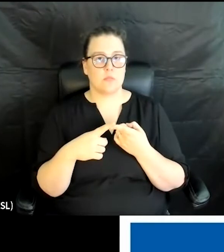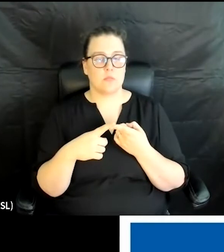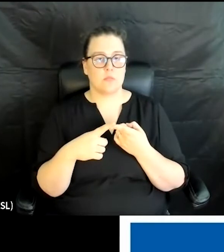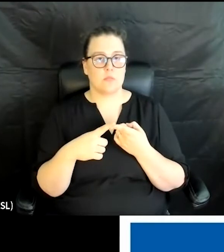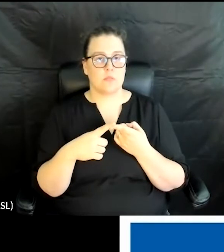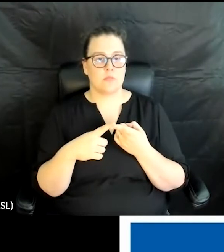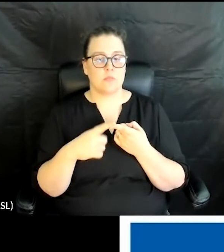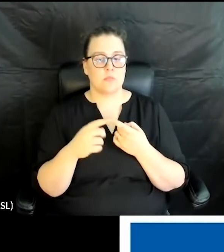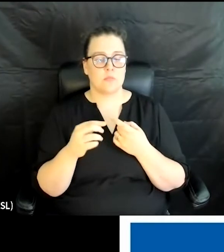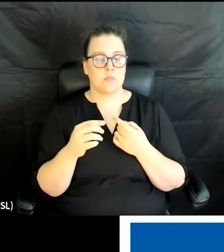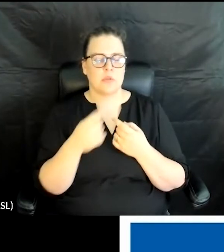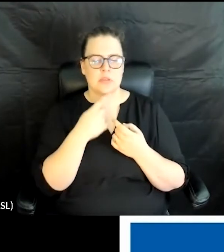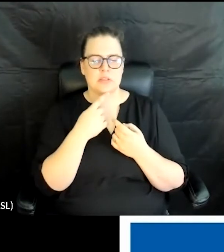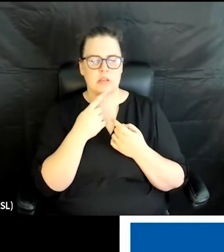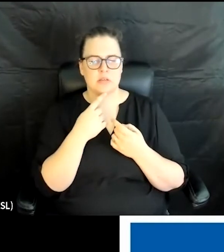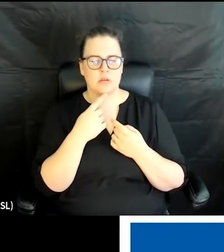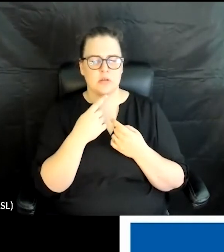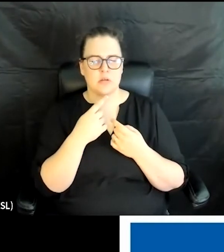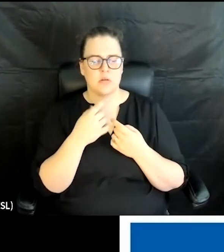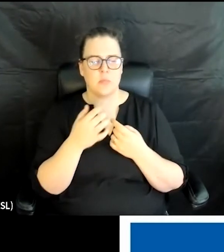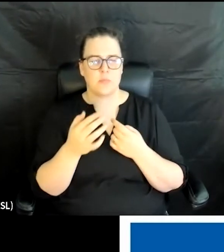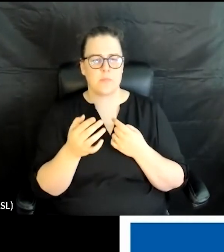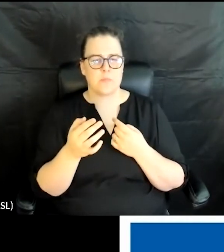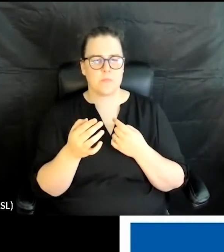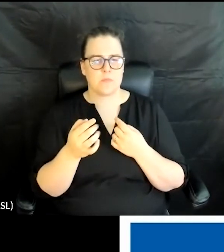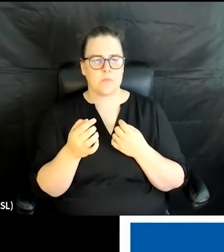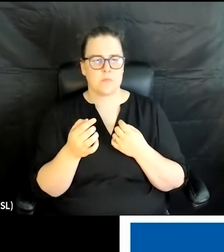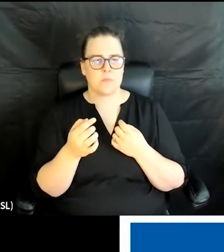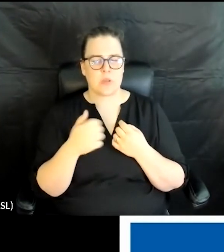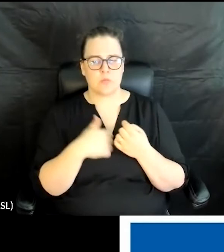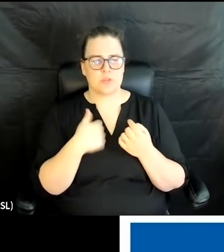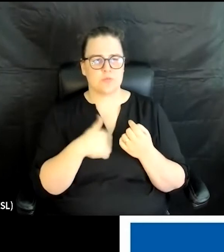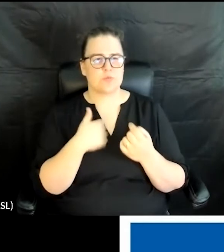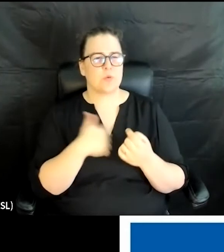it says, does anyone